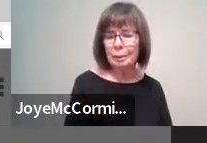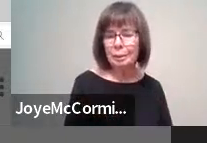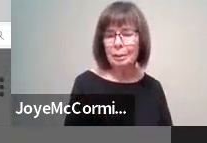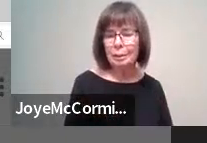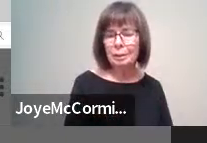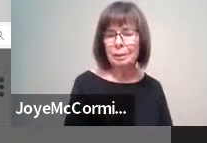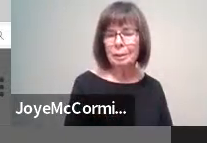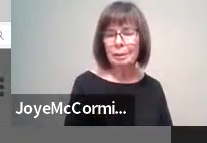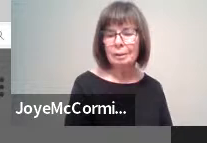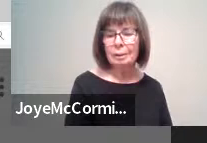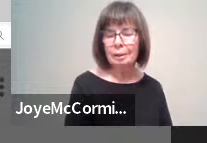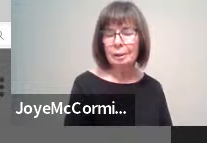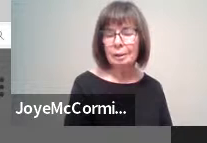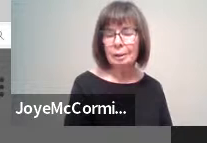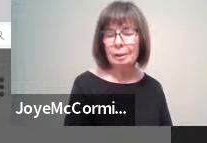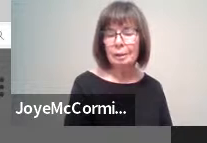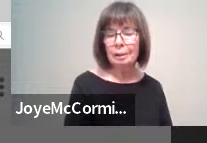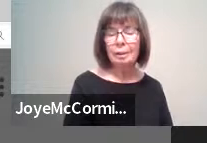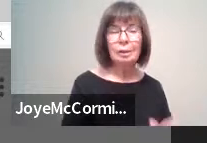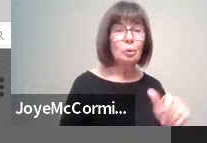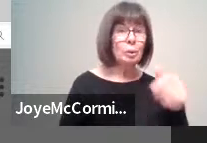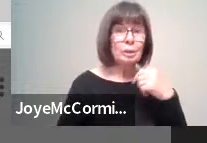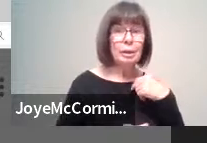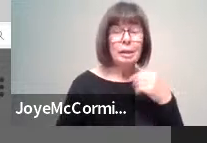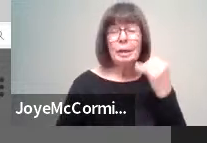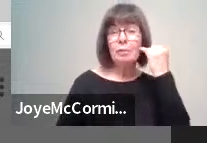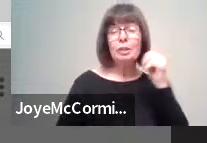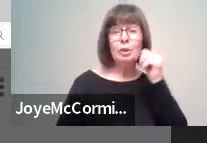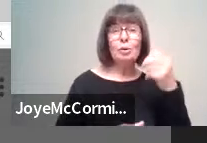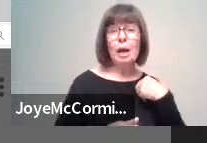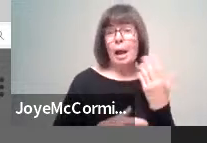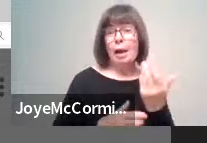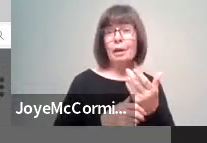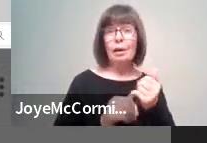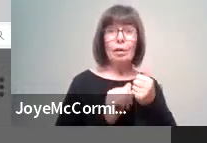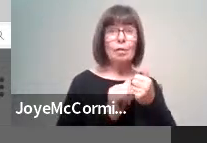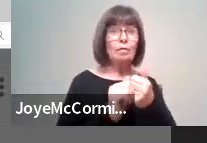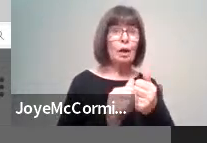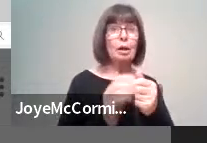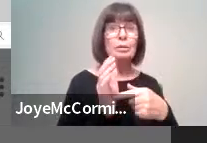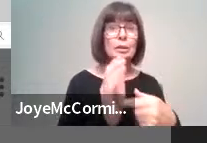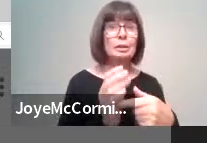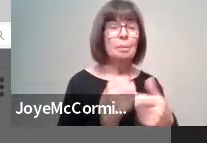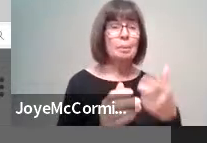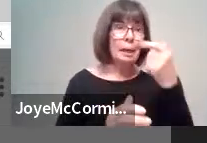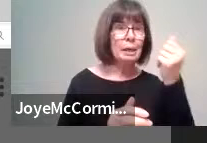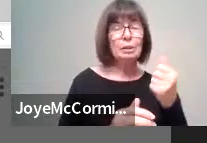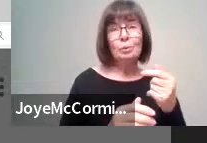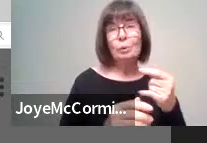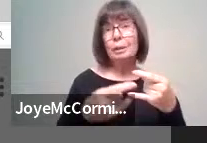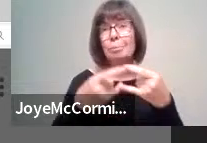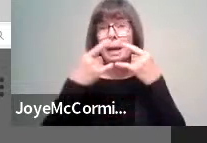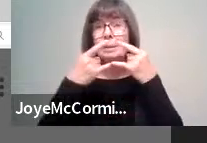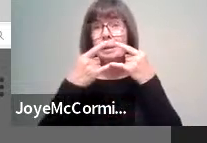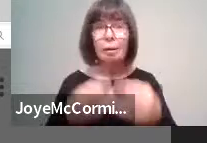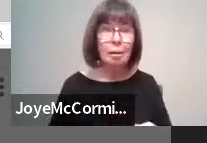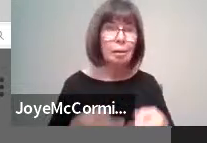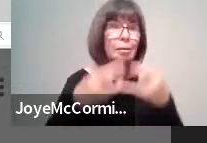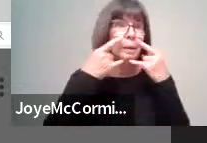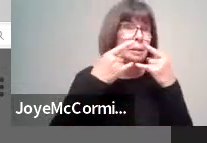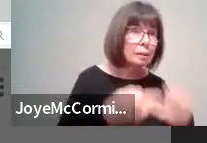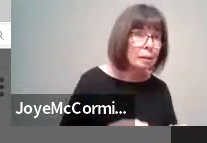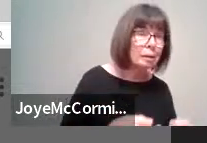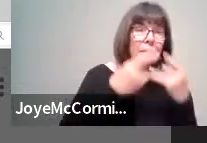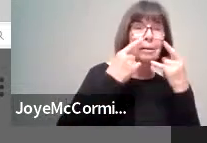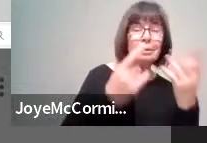we no longer have this follow the science credibility because we did a flip flop on masking. We changed the definition of